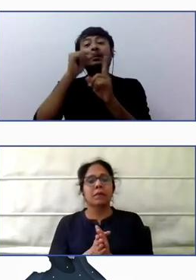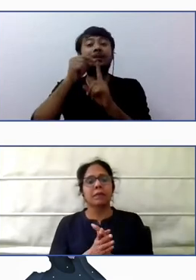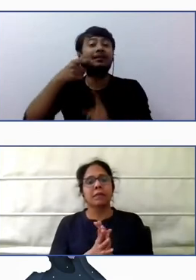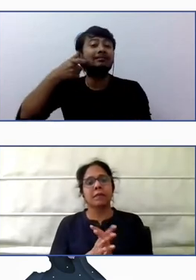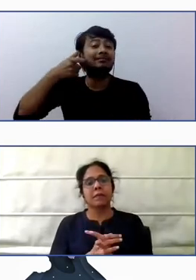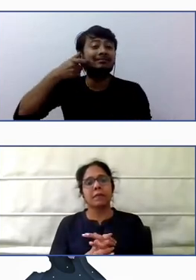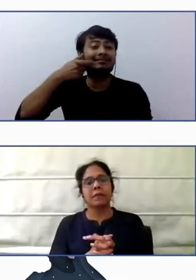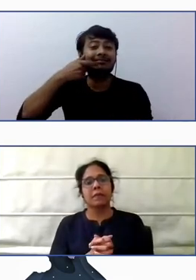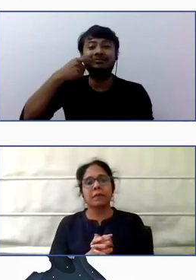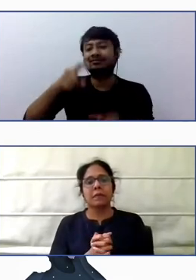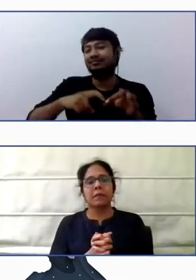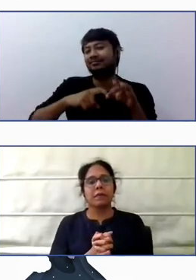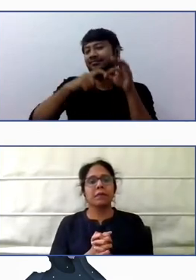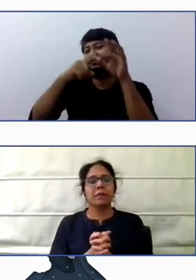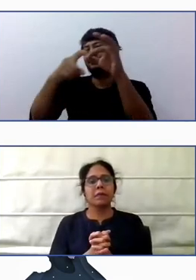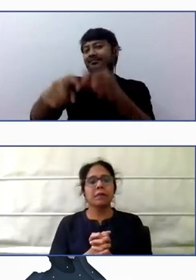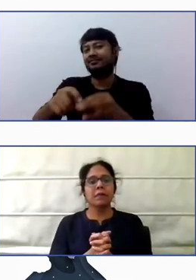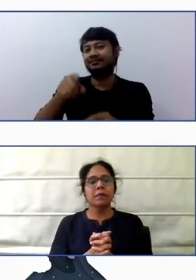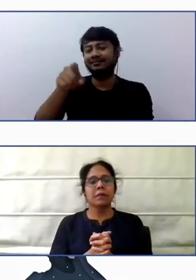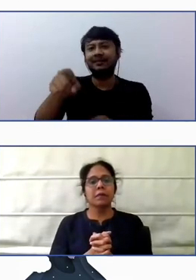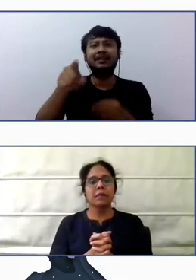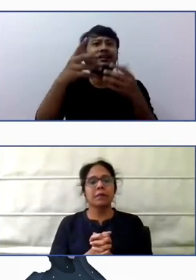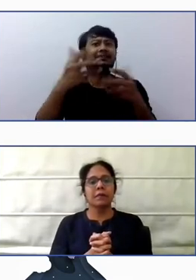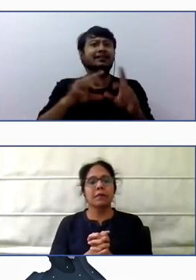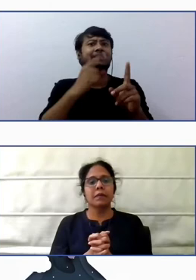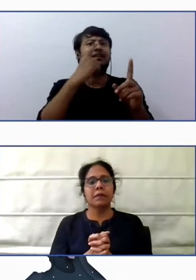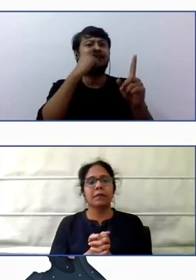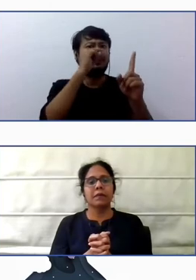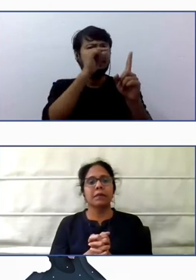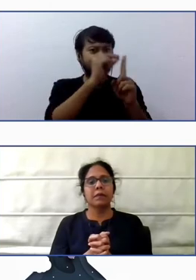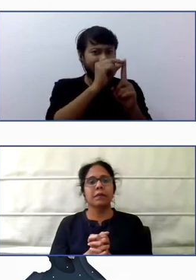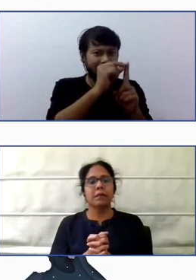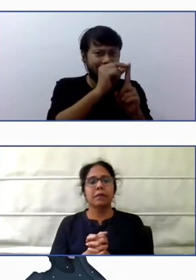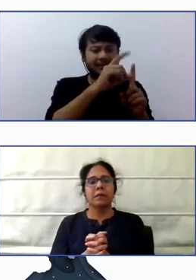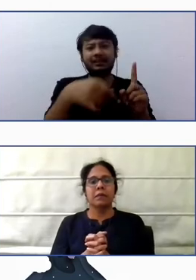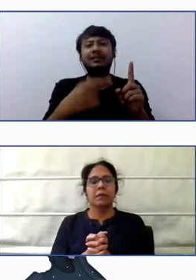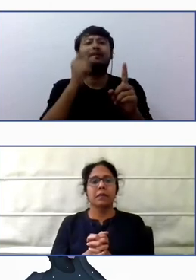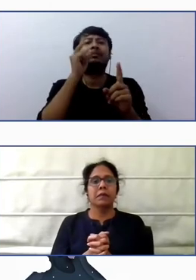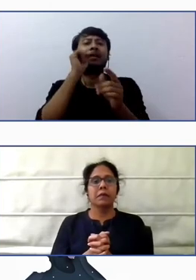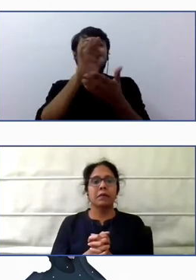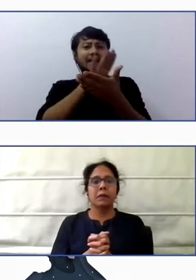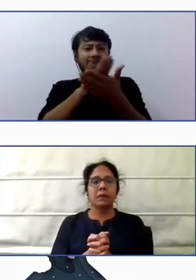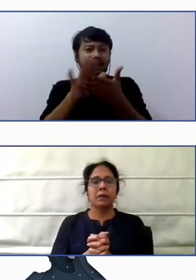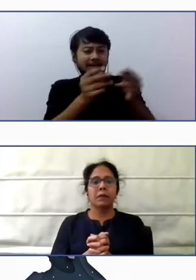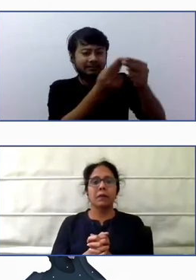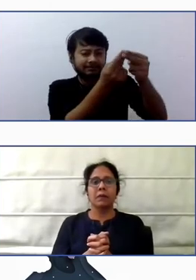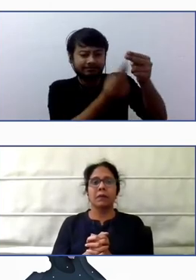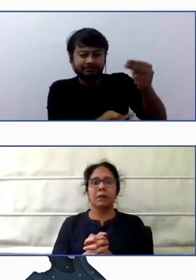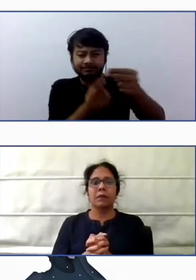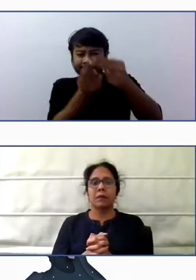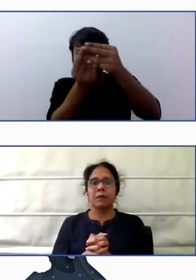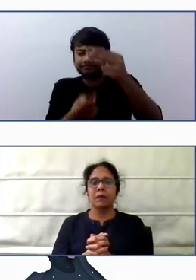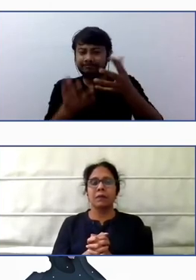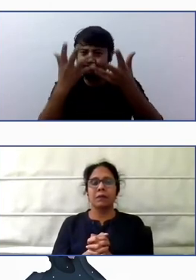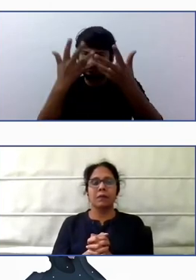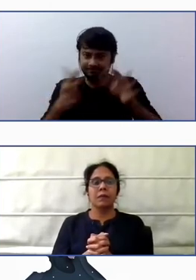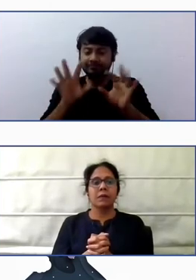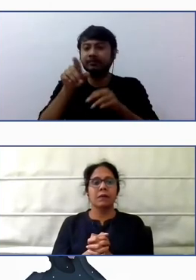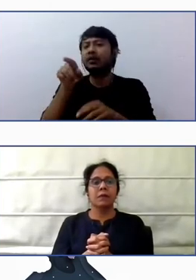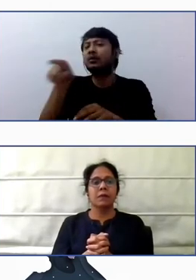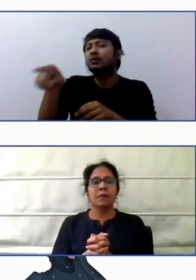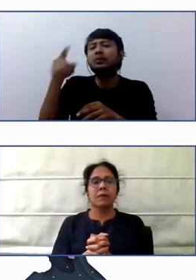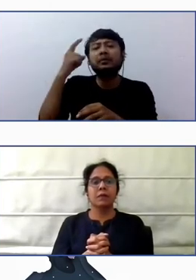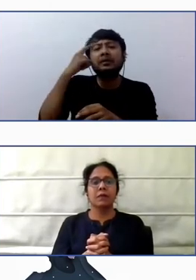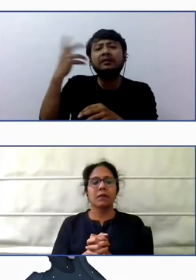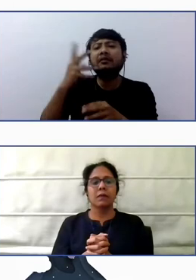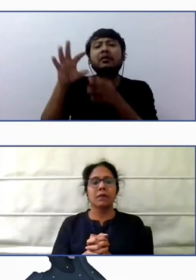heard Padmavati and Harish talking about their perspectives. Do you think organizations like Giftable can